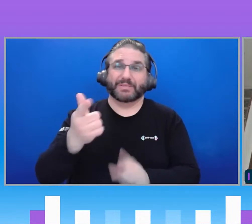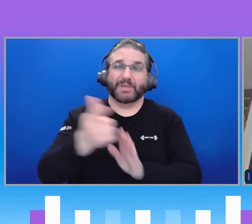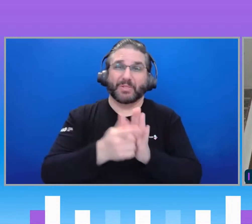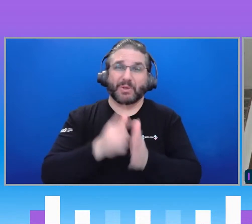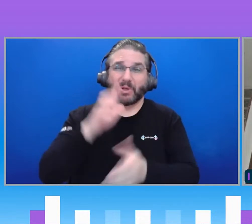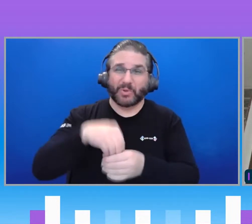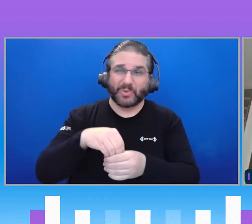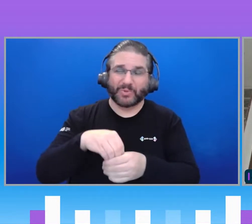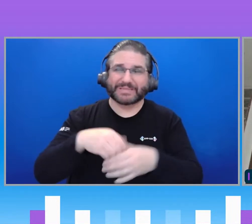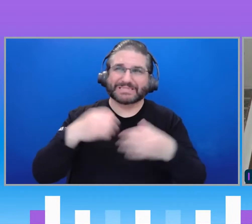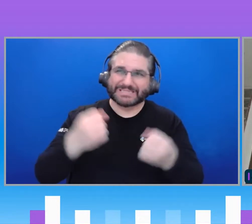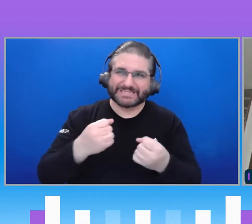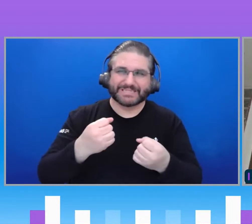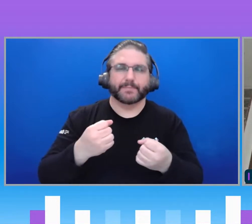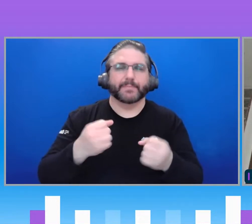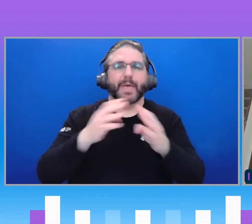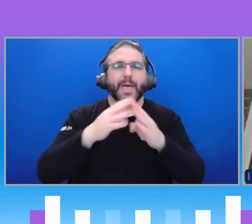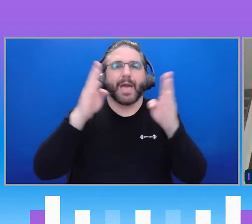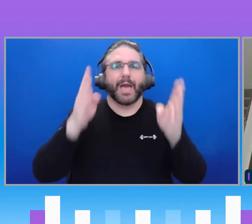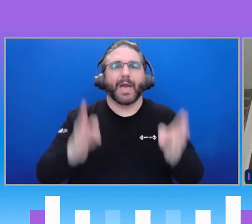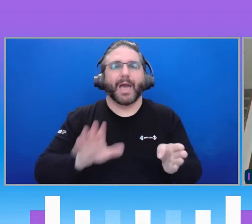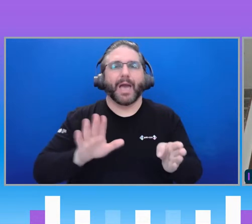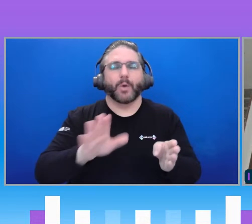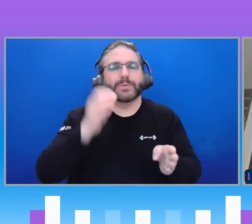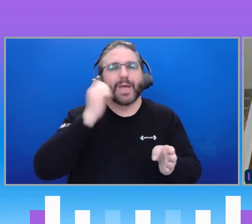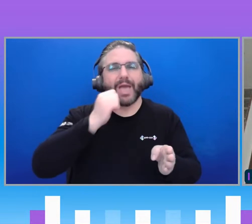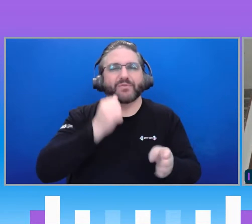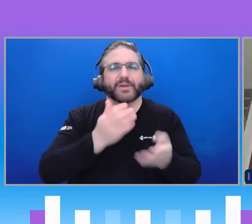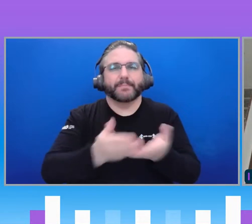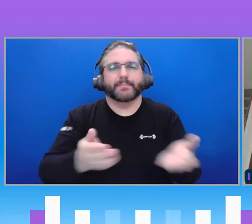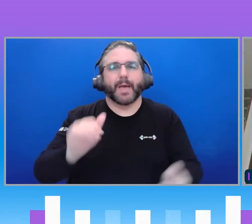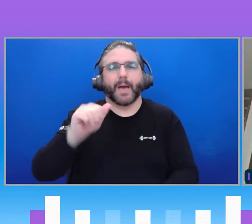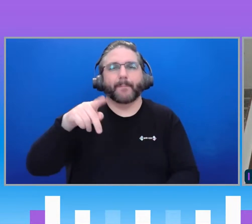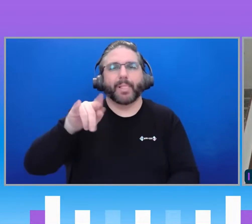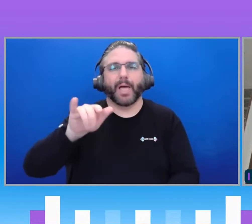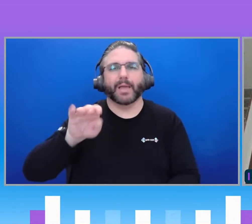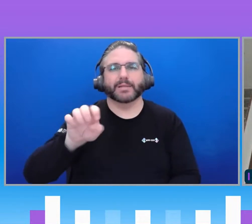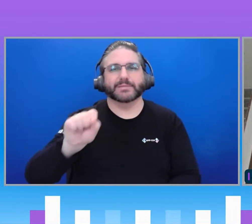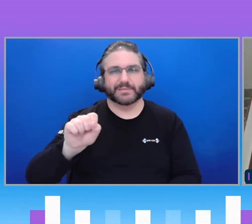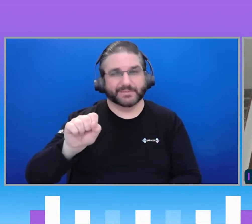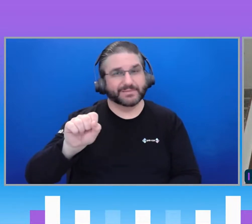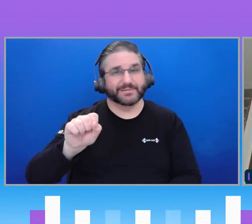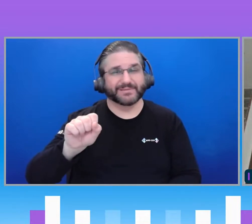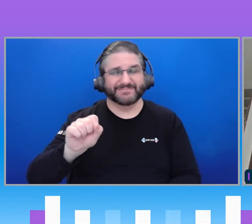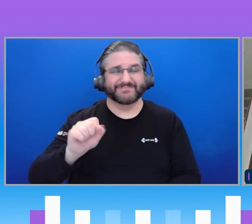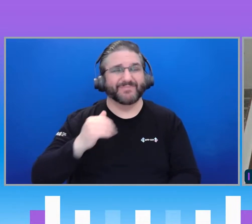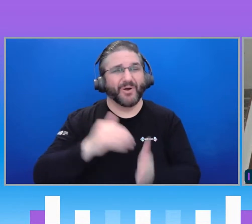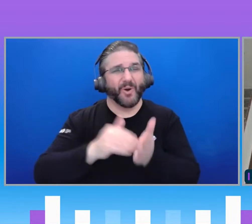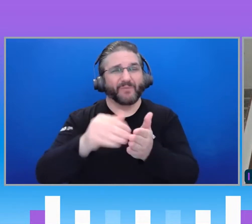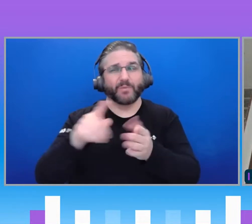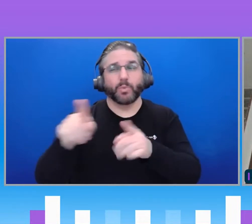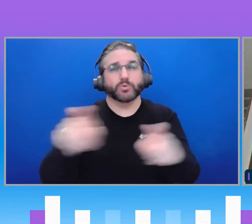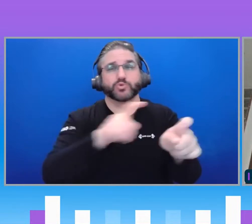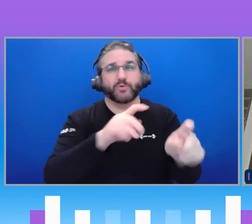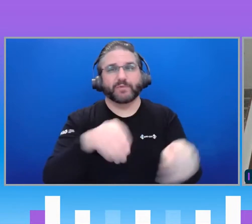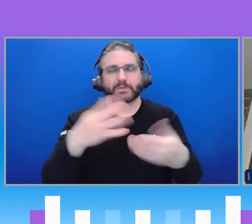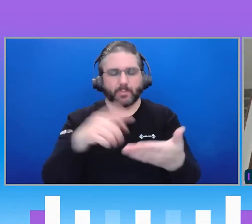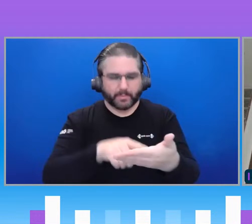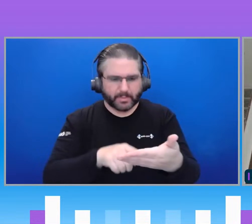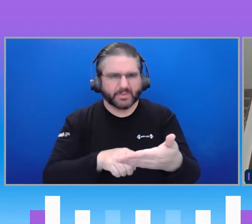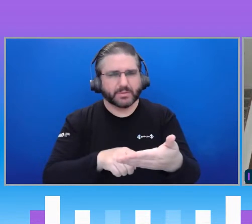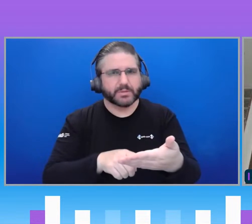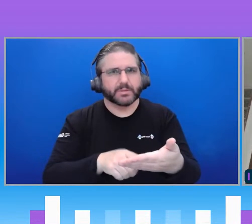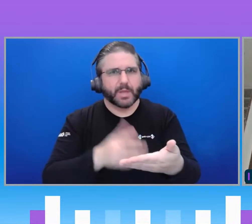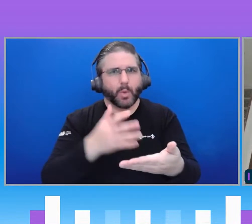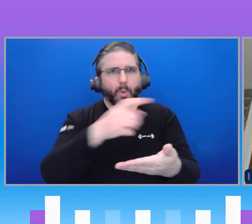This is usually the typical product that we always highlight in surveys about accessibility, and persons with disabilities highlight as one of